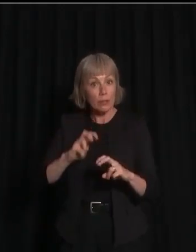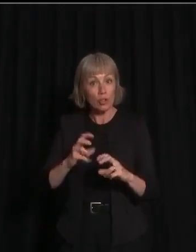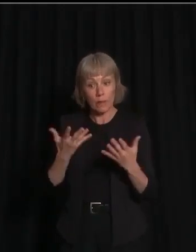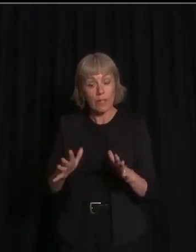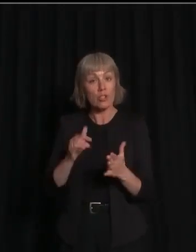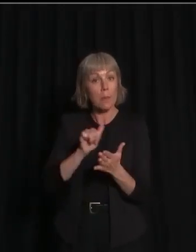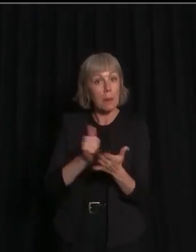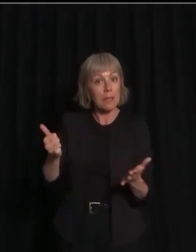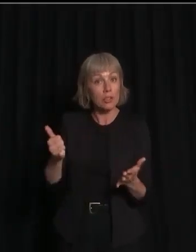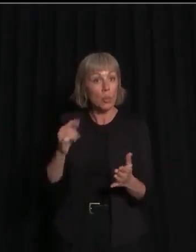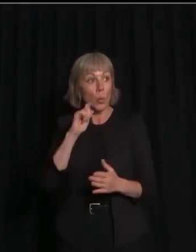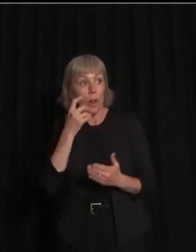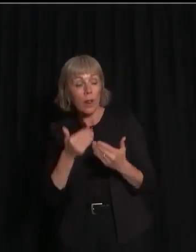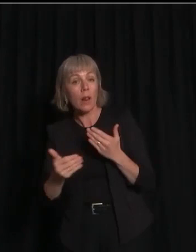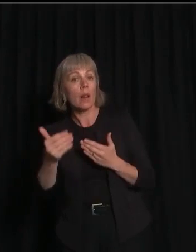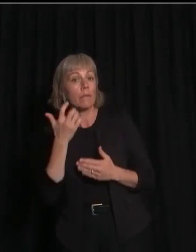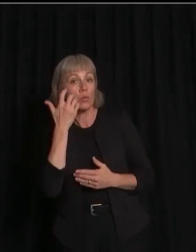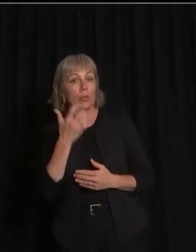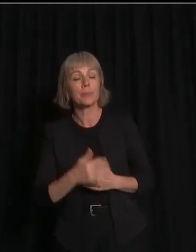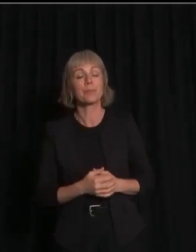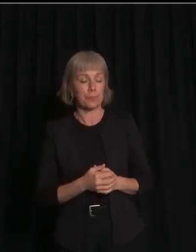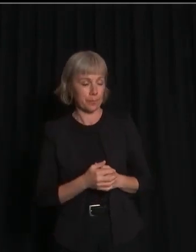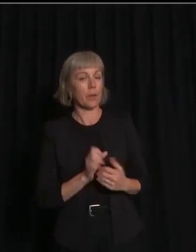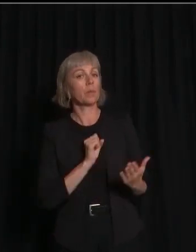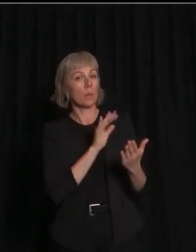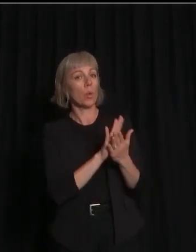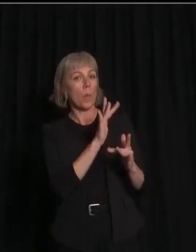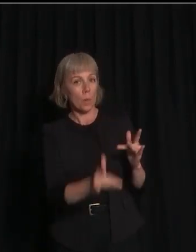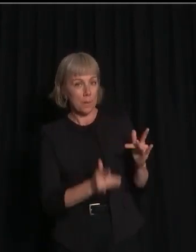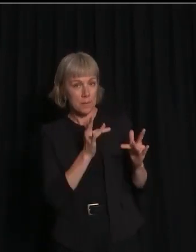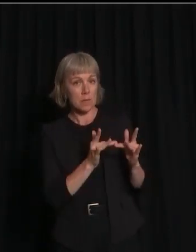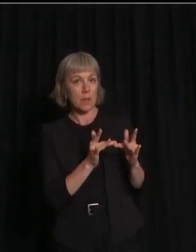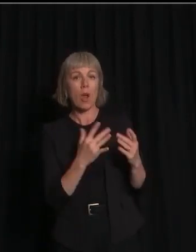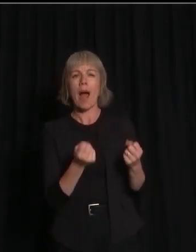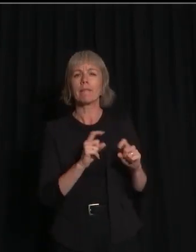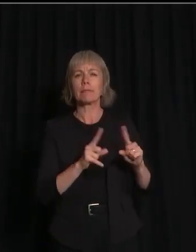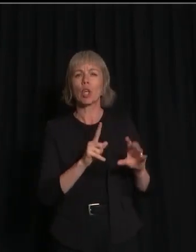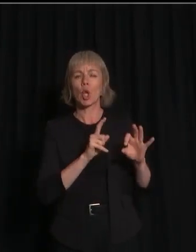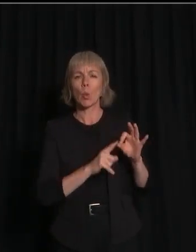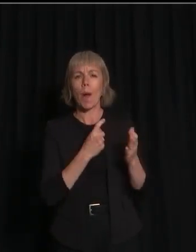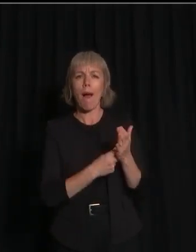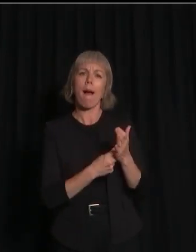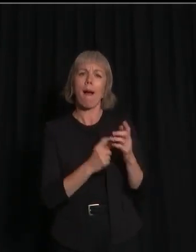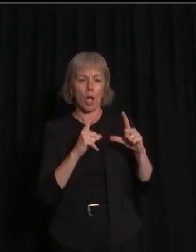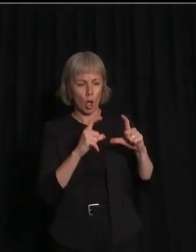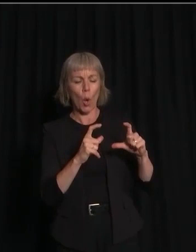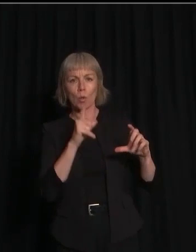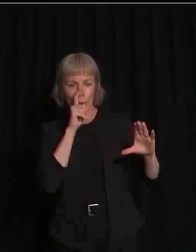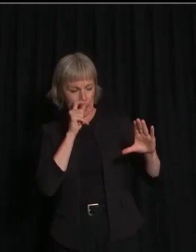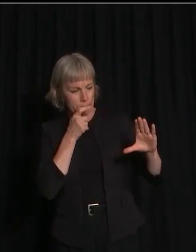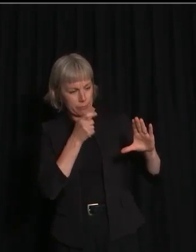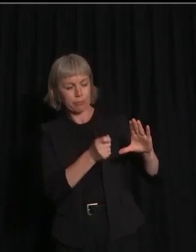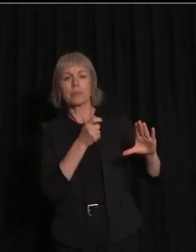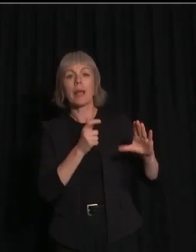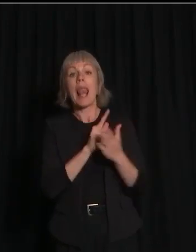now? It will be? It's published on our website. I have a bunch of QR codes on me, so you can simply scan them if you want